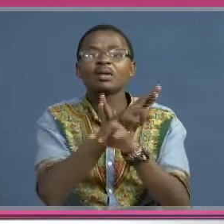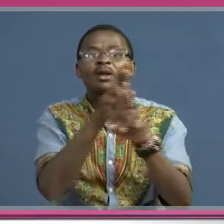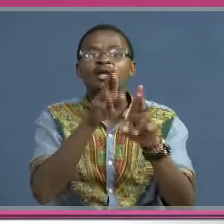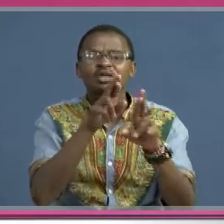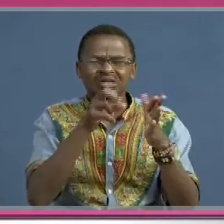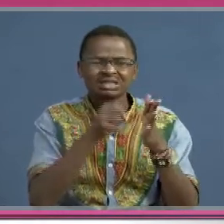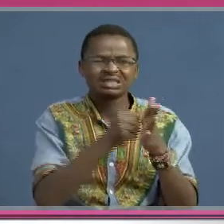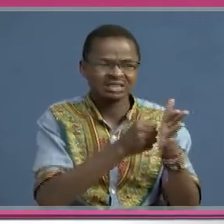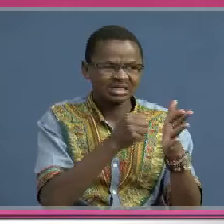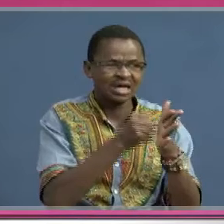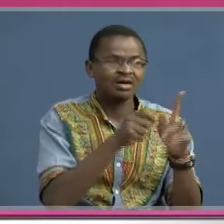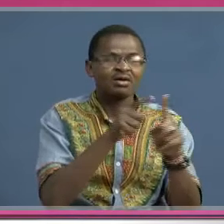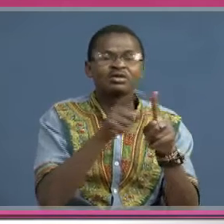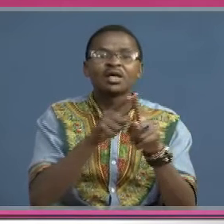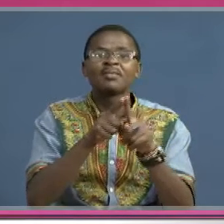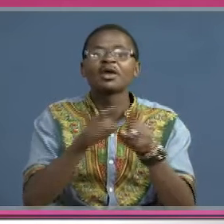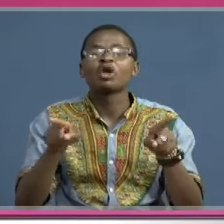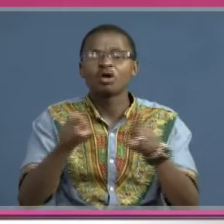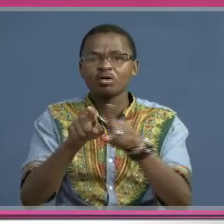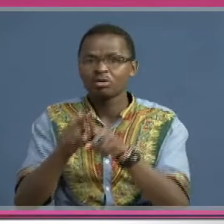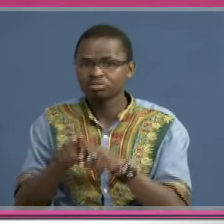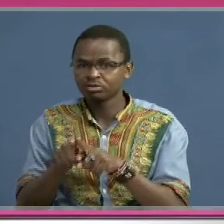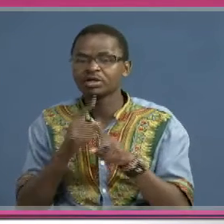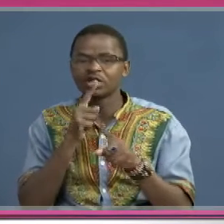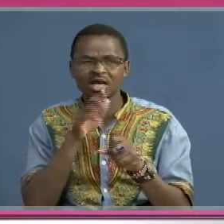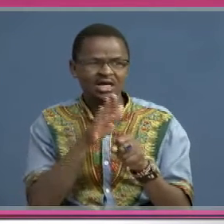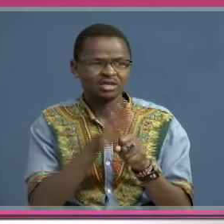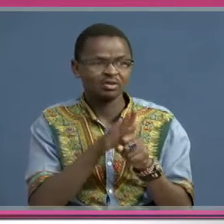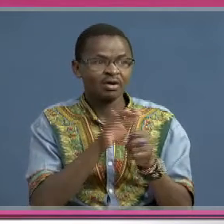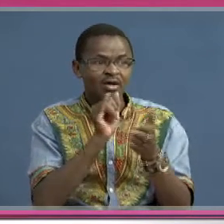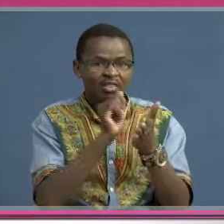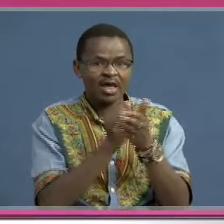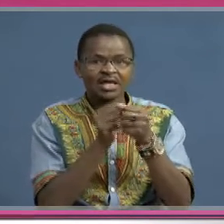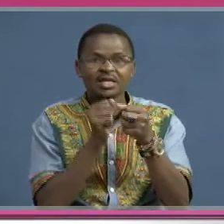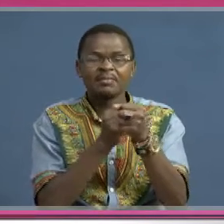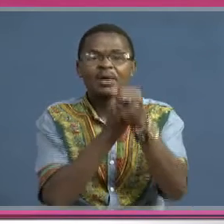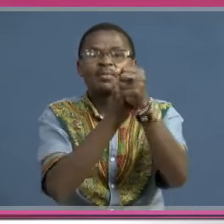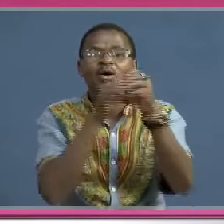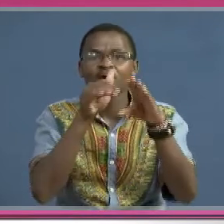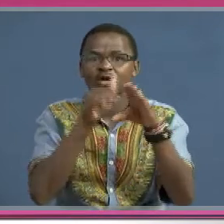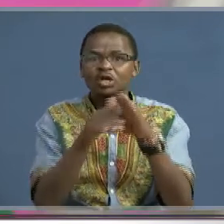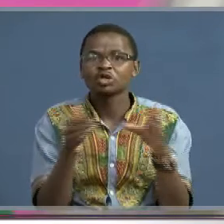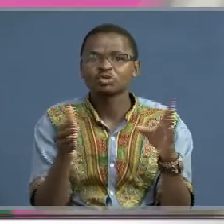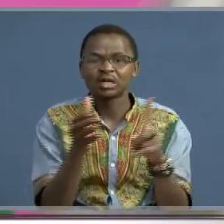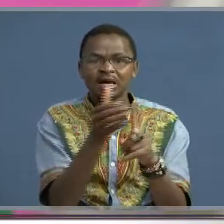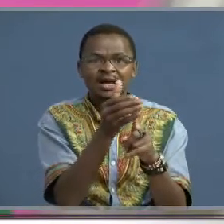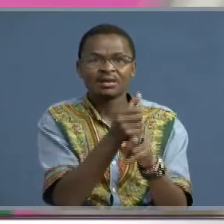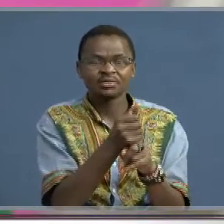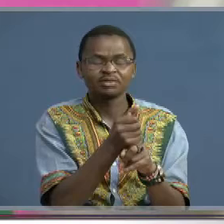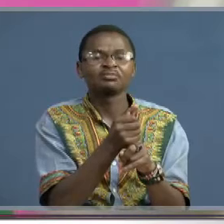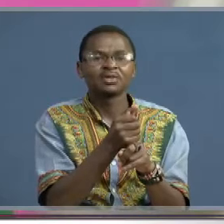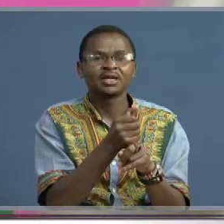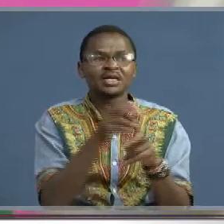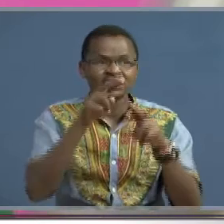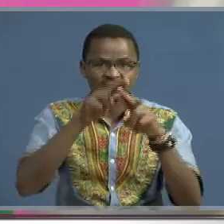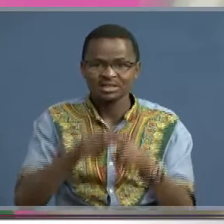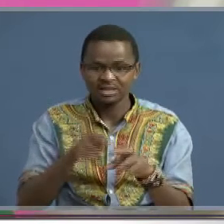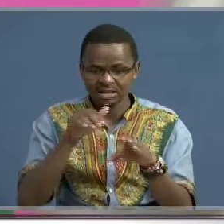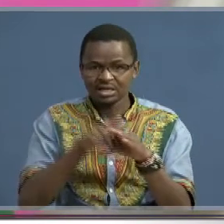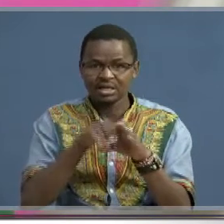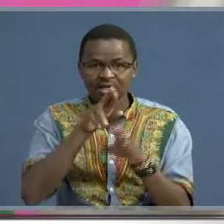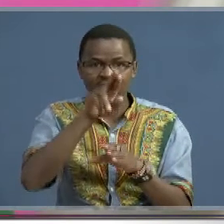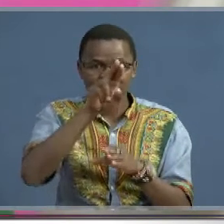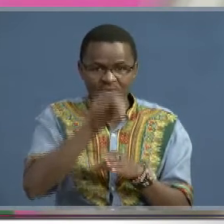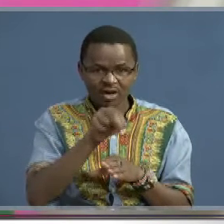struggle and stability. He assured Kenya of Namibia's support in its bid to capture a non-permanent seat in the